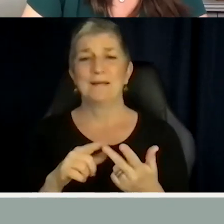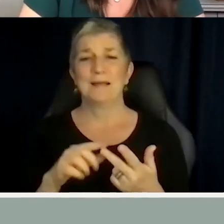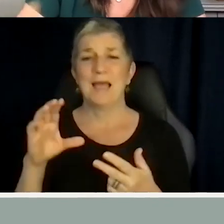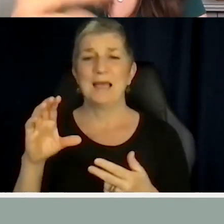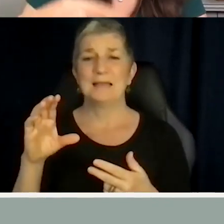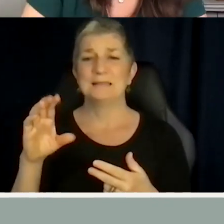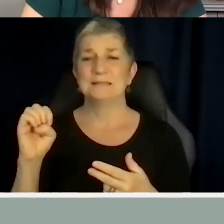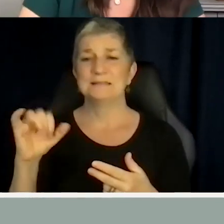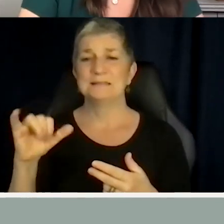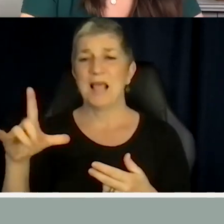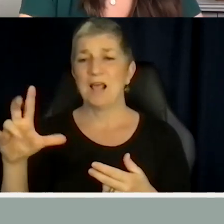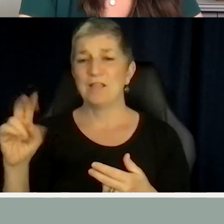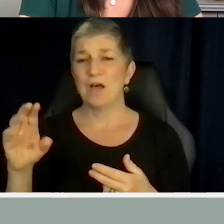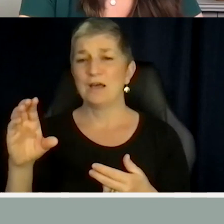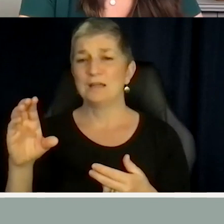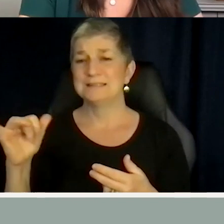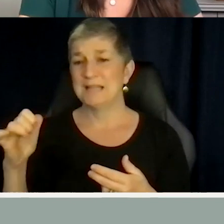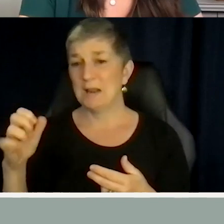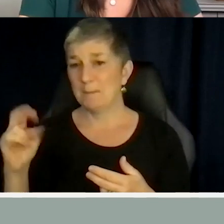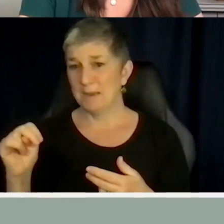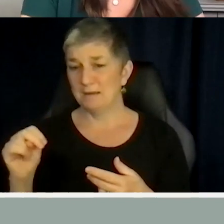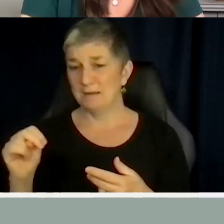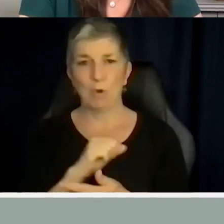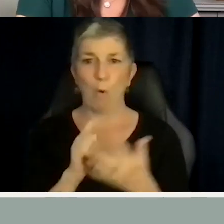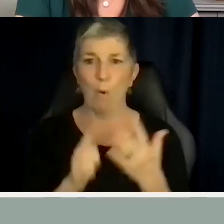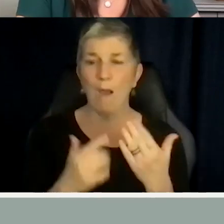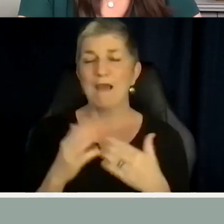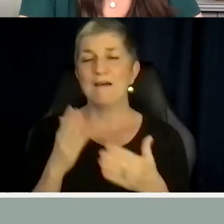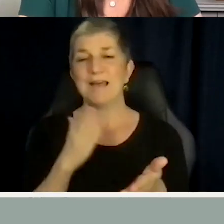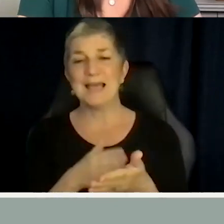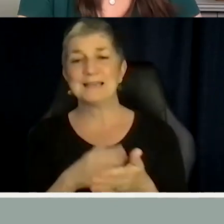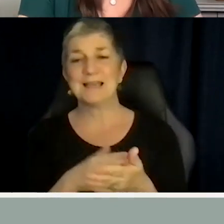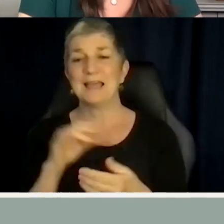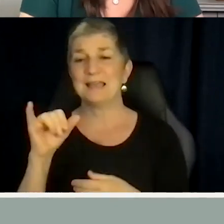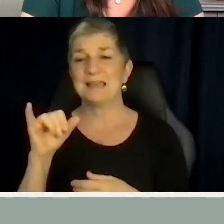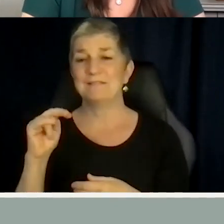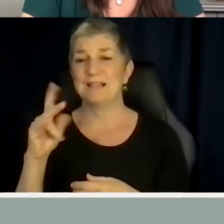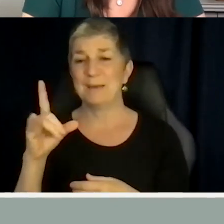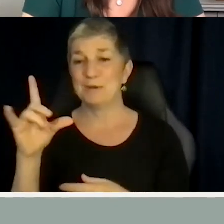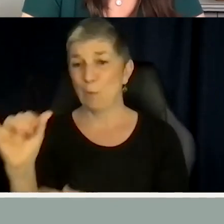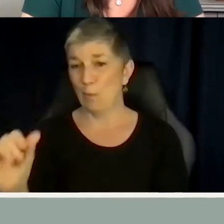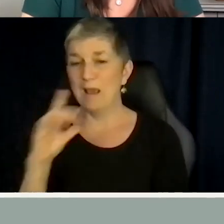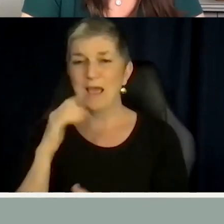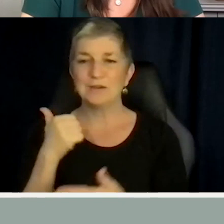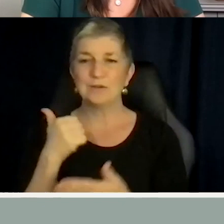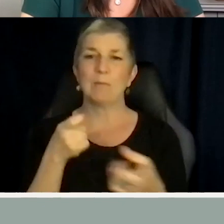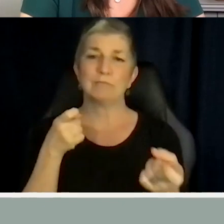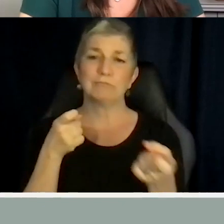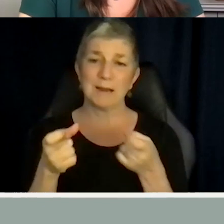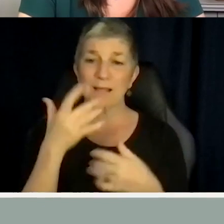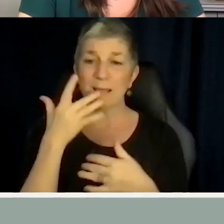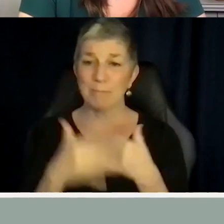Ceylon cinnamon, additional anti-inflammatory effects, and potentially may help regulate our blood sugars.